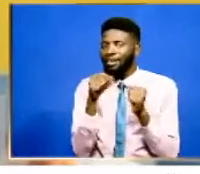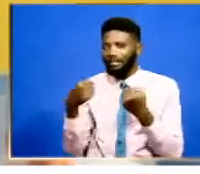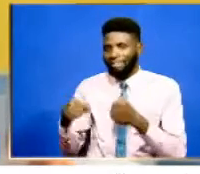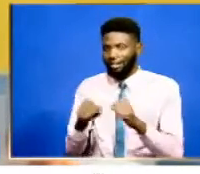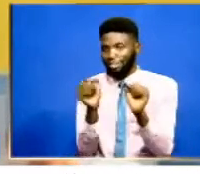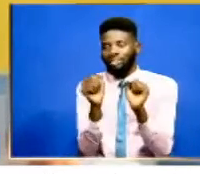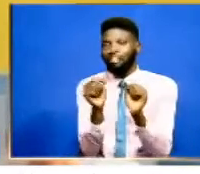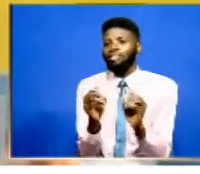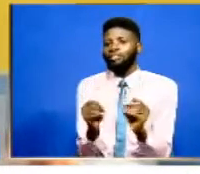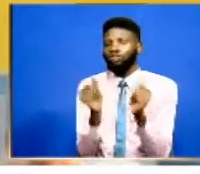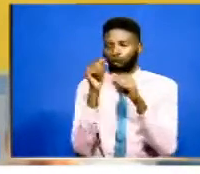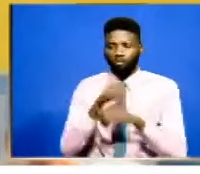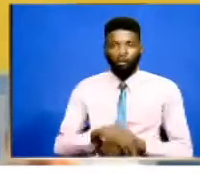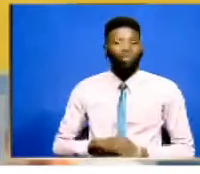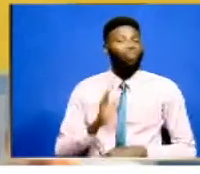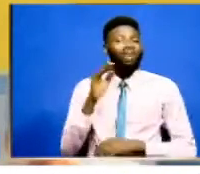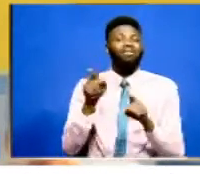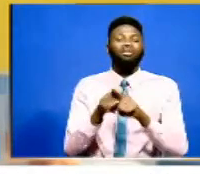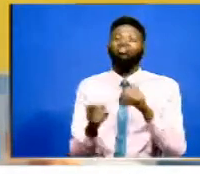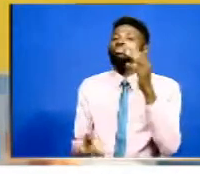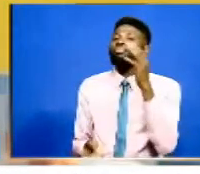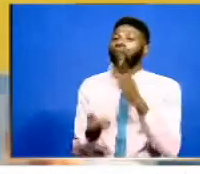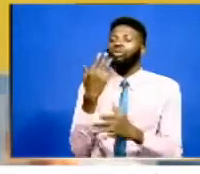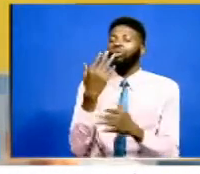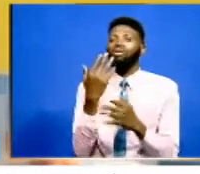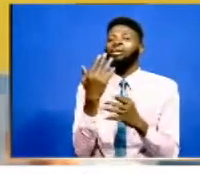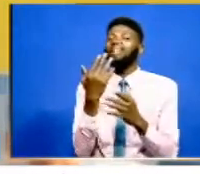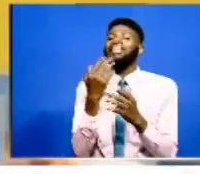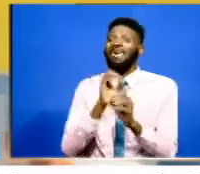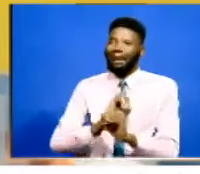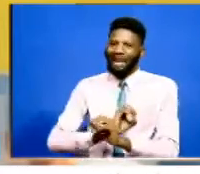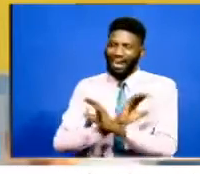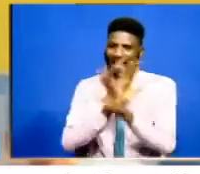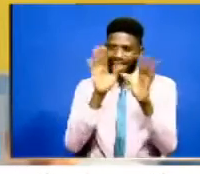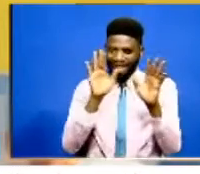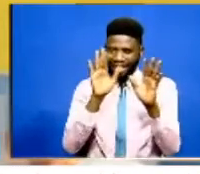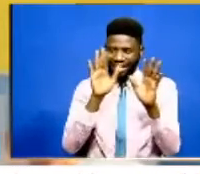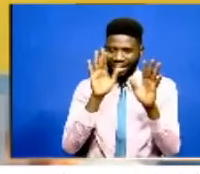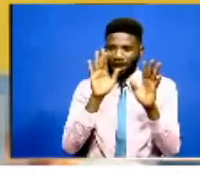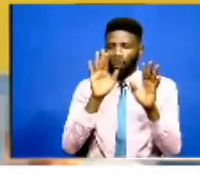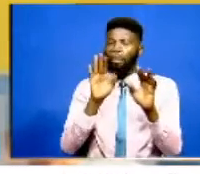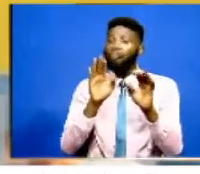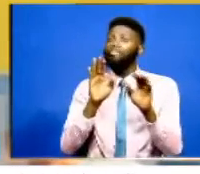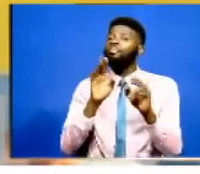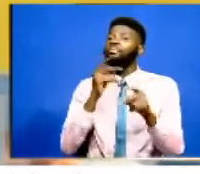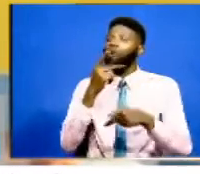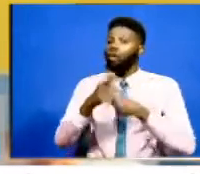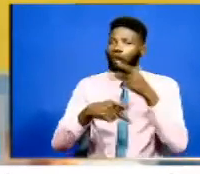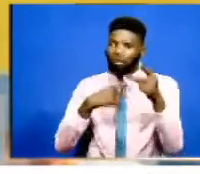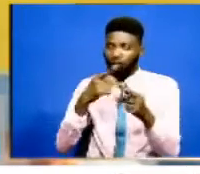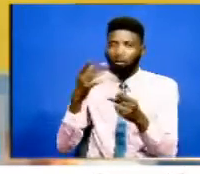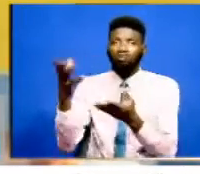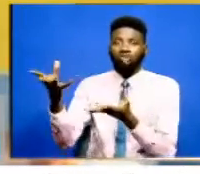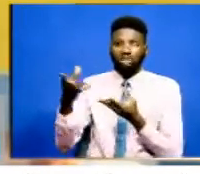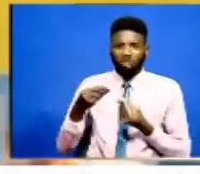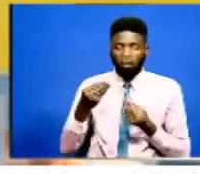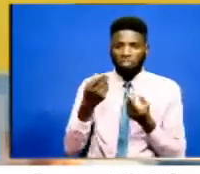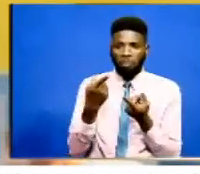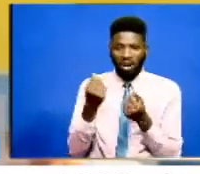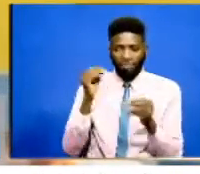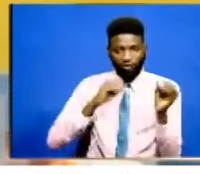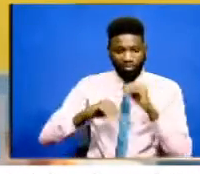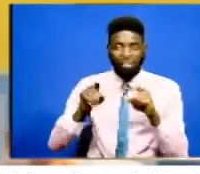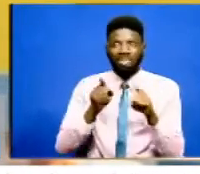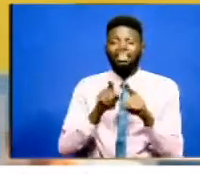and implement transparent process to receive contributions, invest available resources, and receive